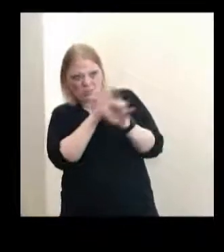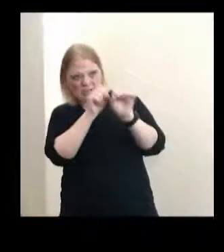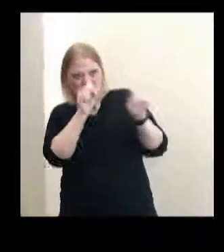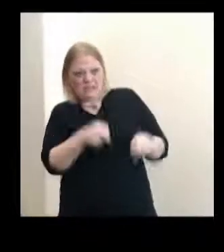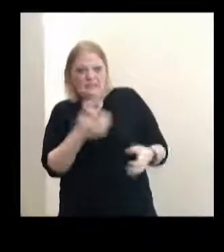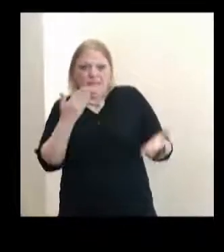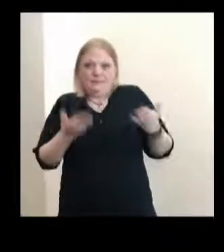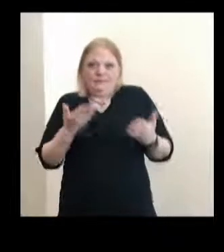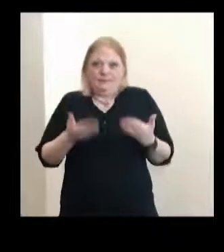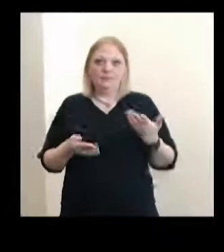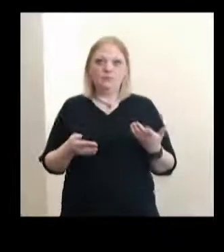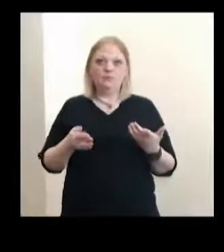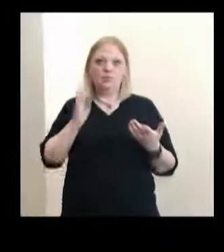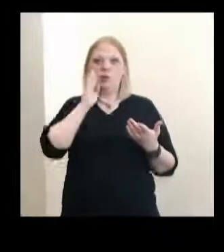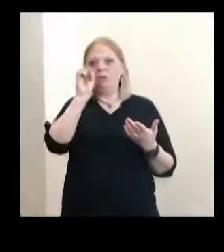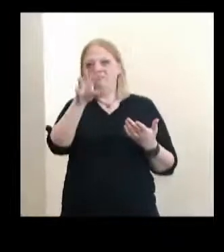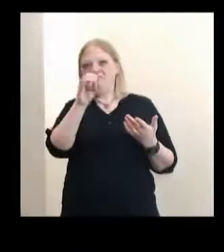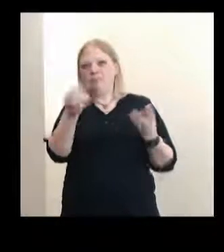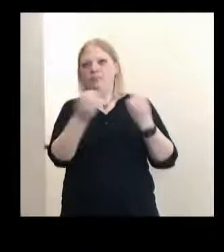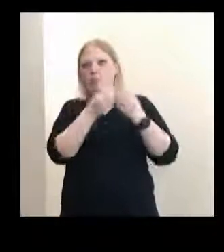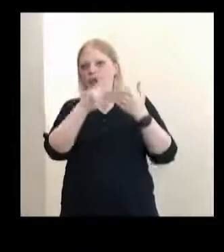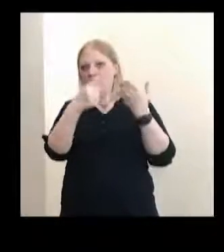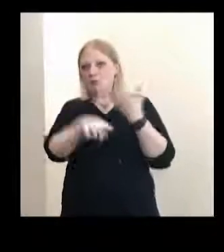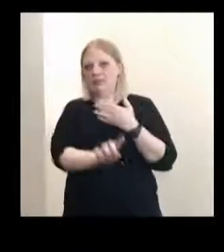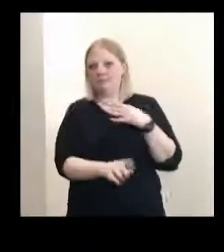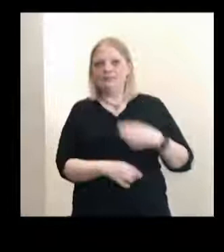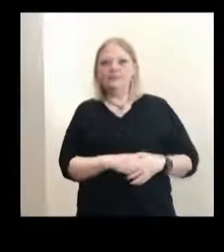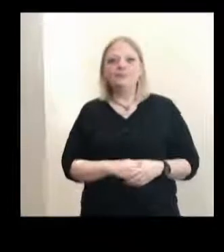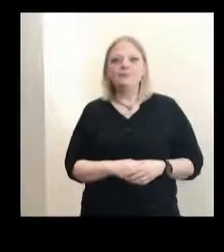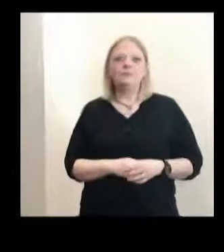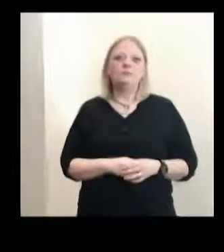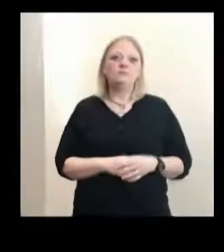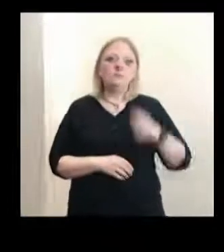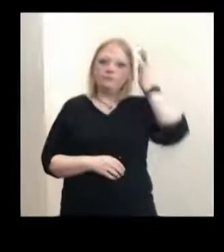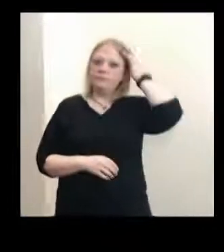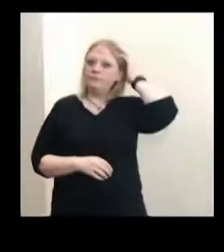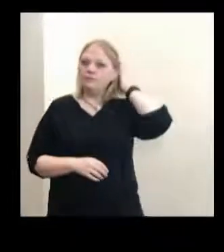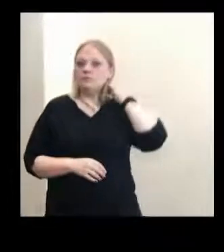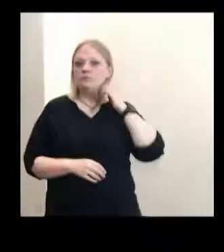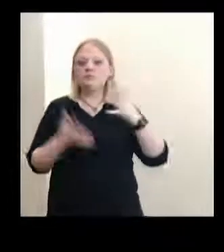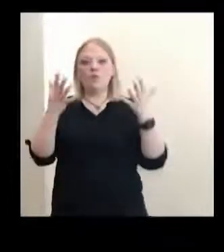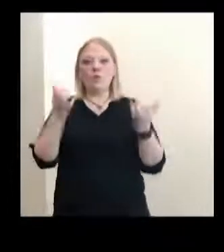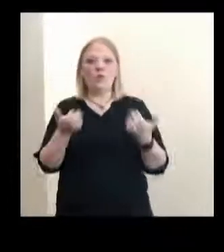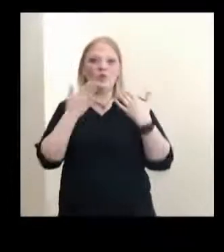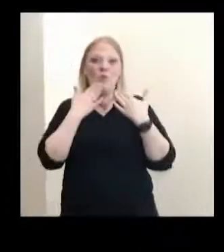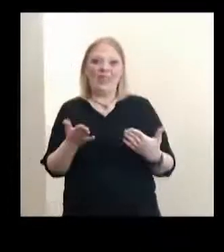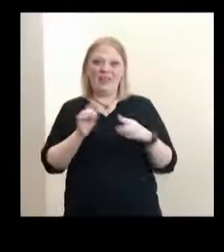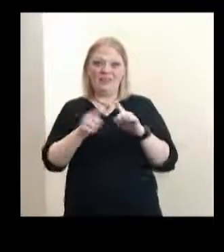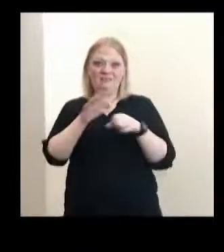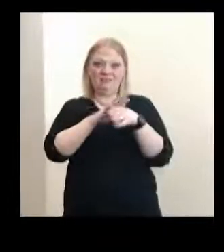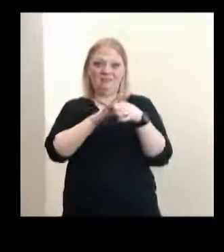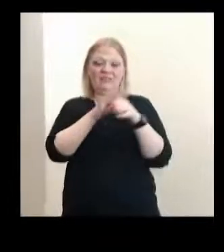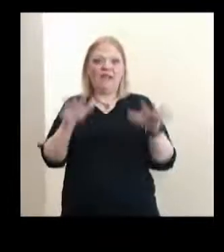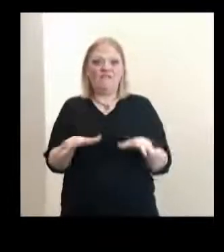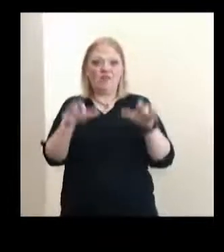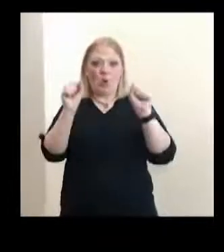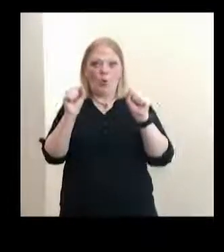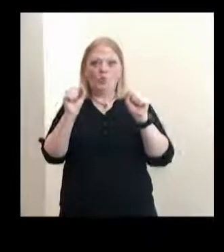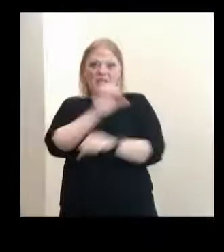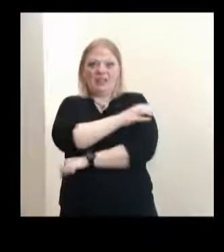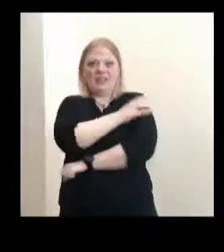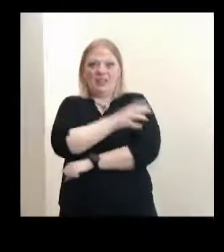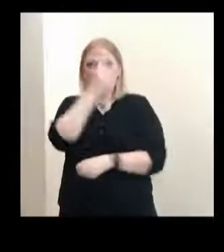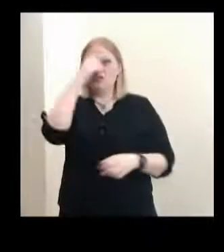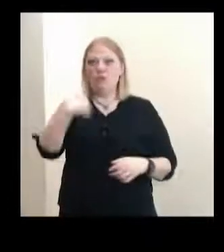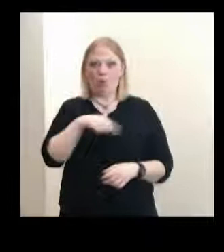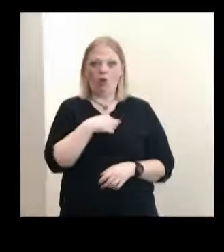So you'll be hearing more about that next week. And I want to thank the locations that have hosted pop-up clinics for